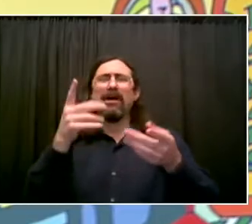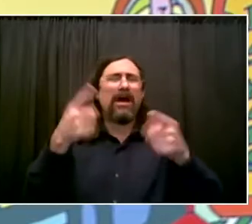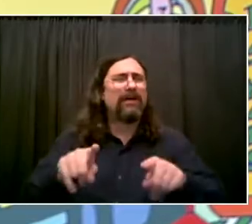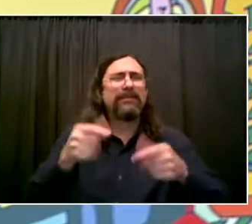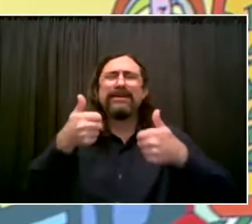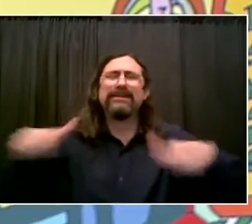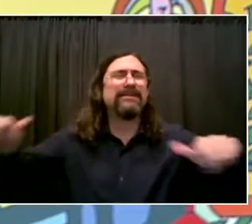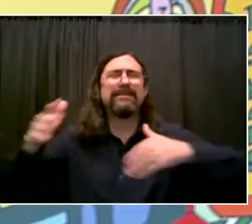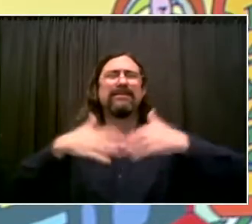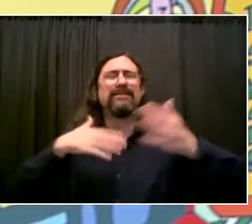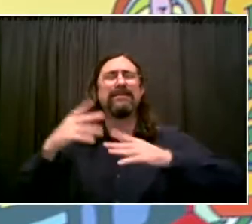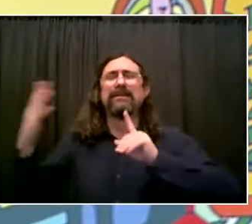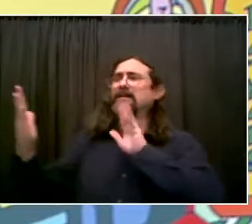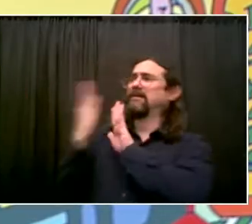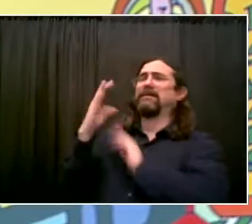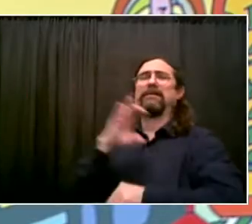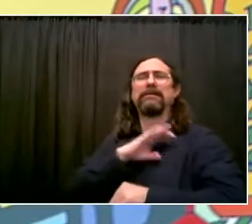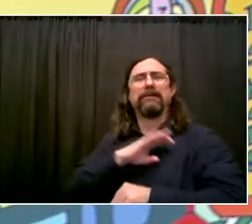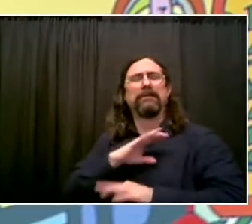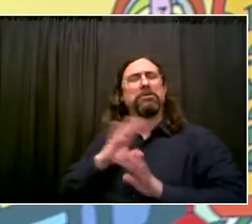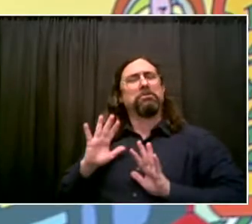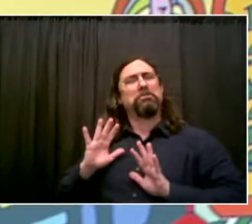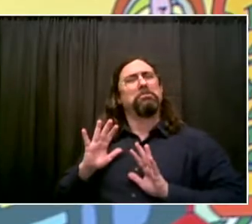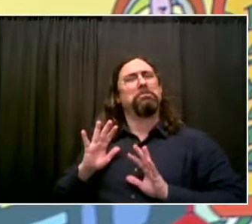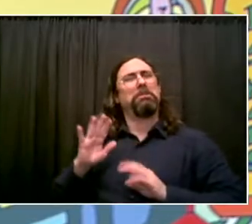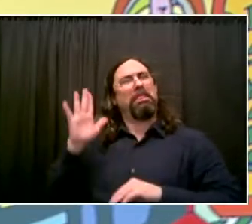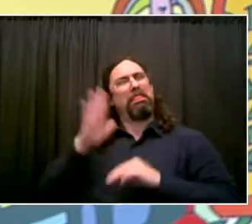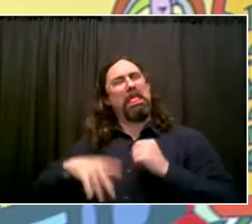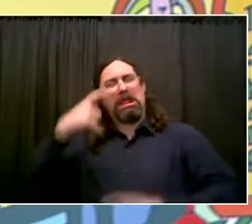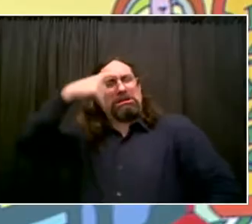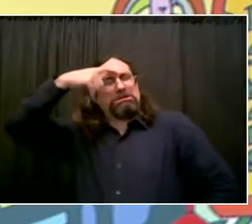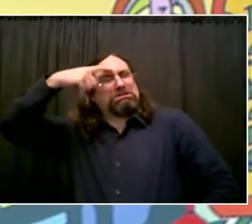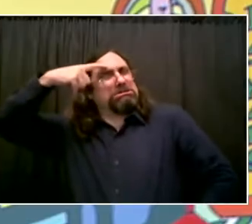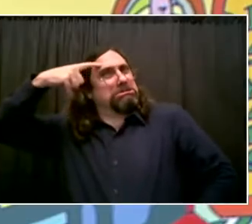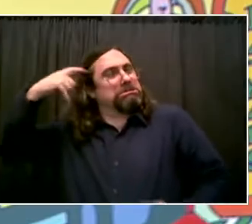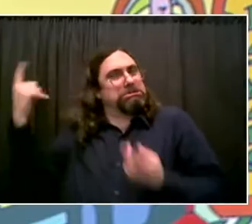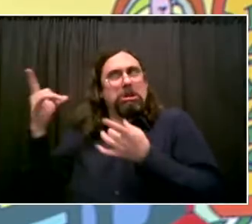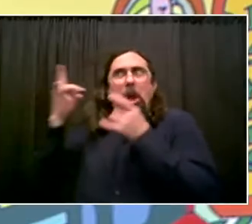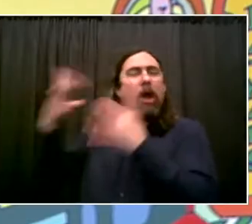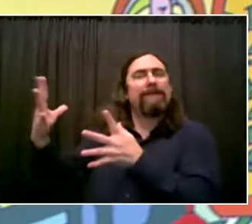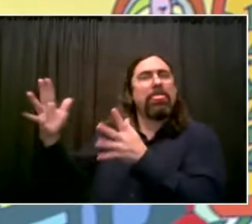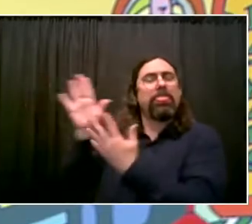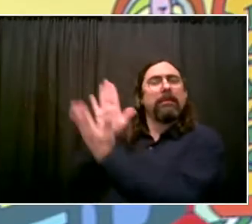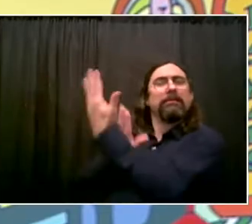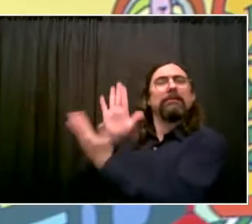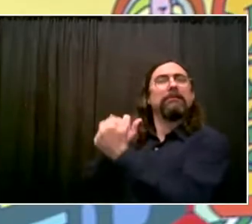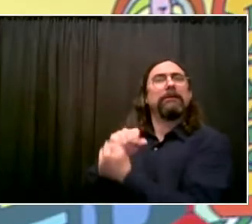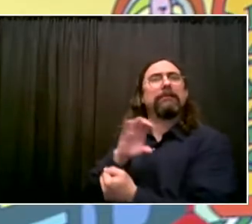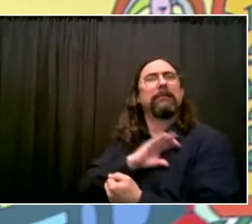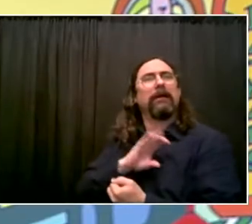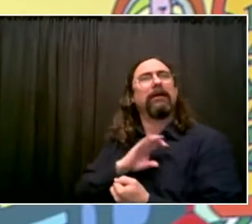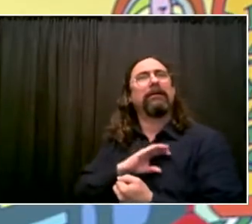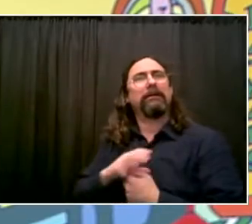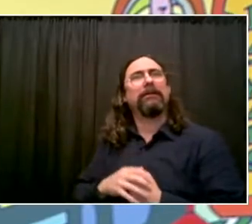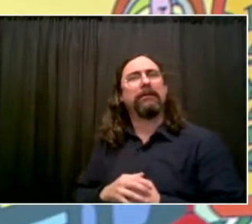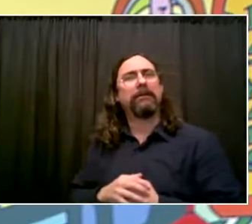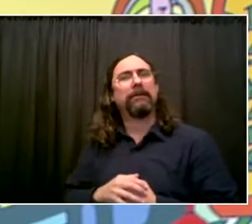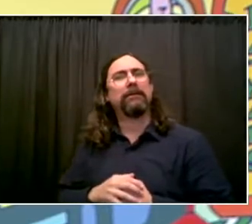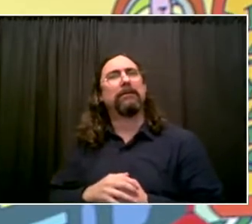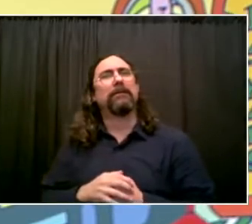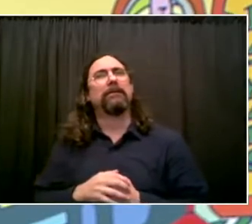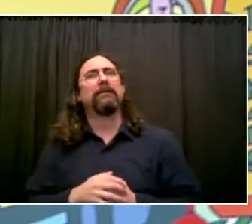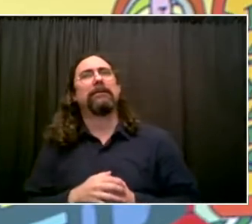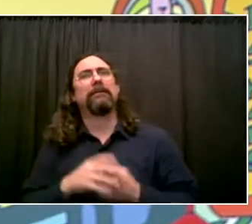takedowns, taking dozens and dozens of violent individuals out all at once. I think this is the better way